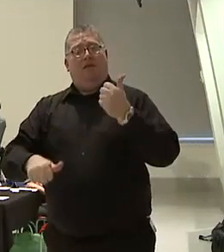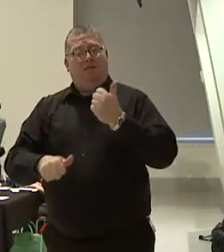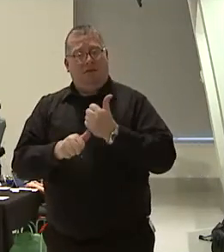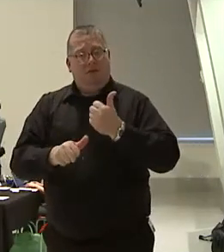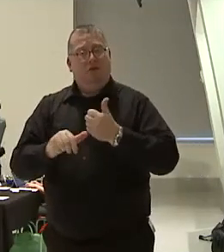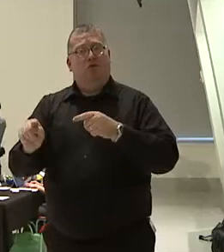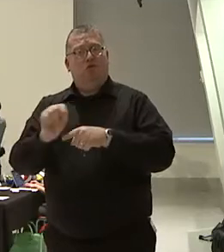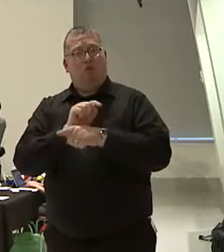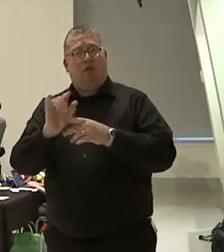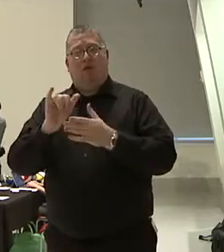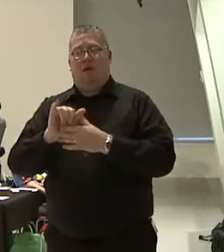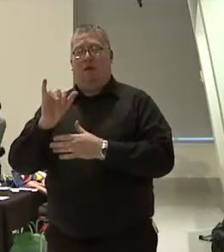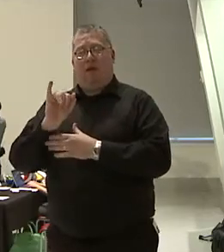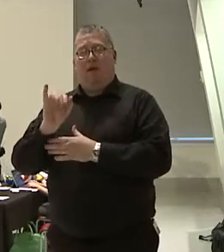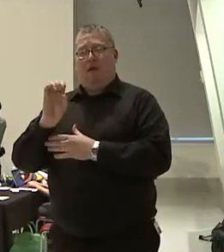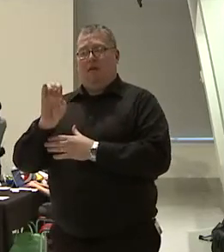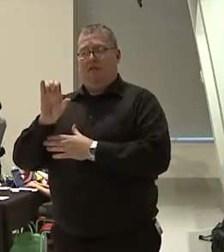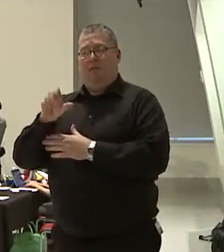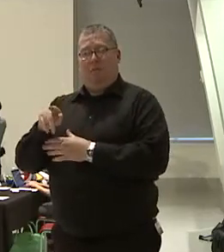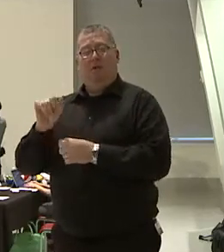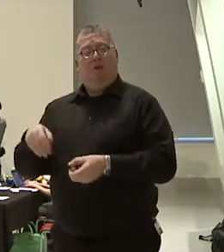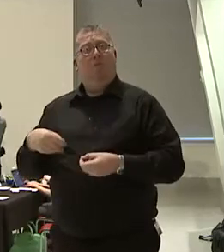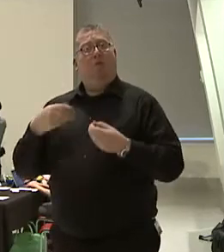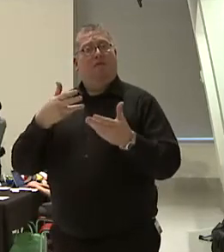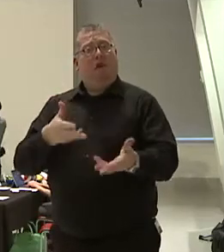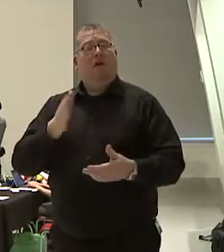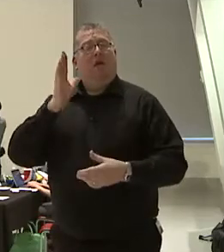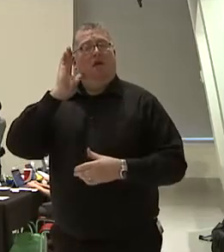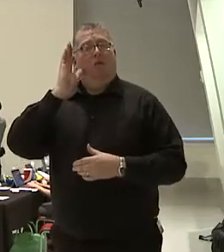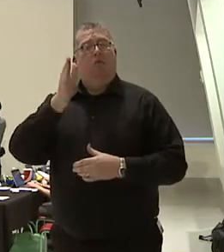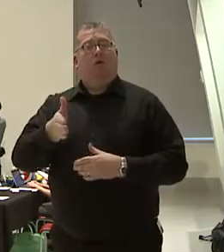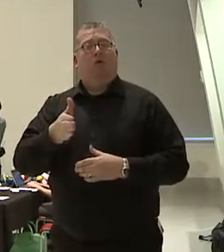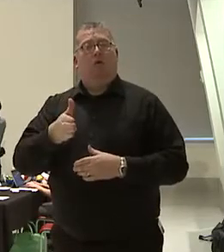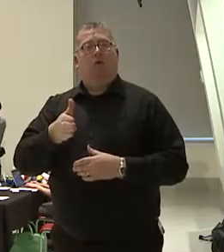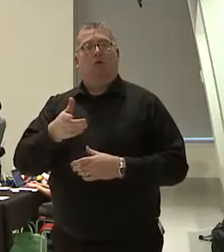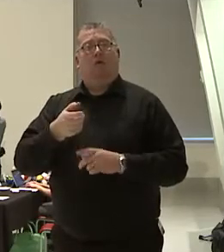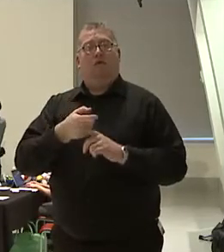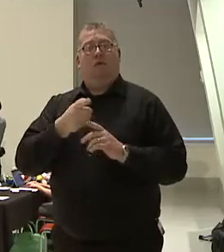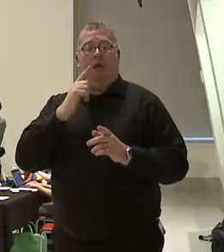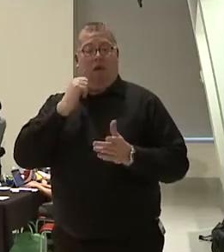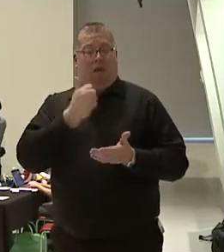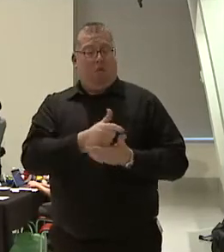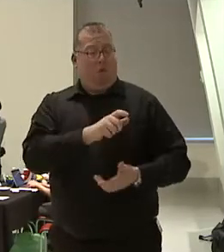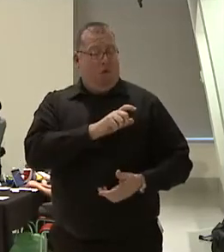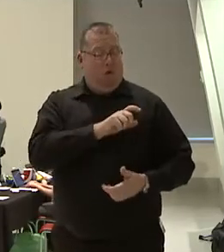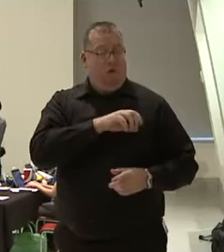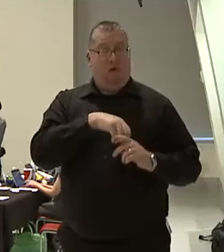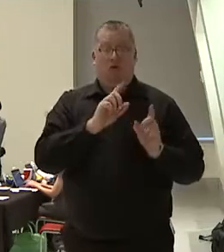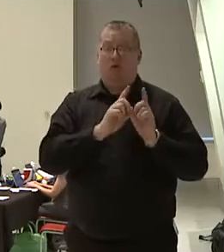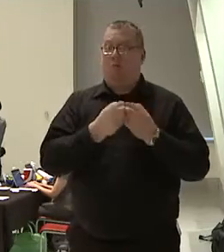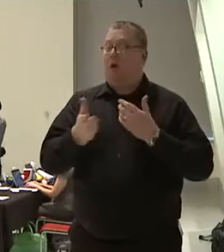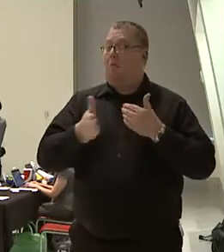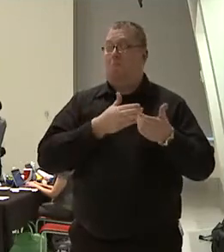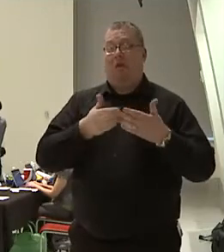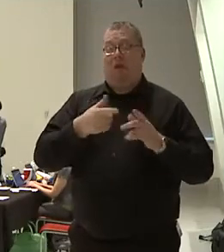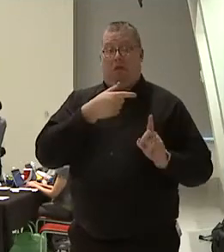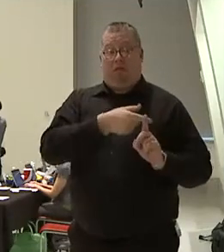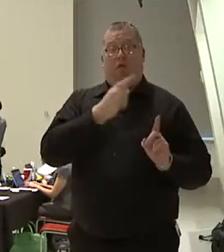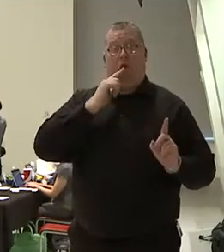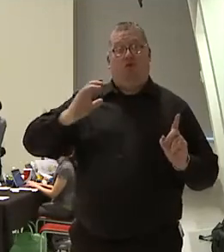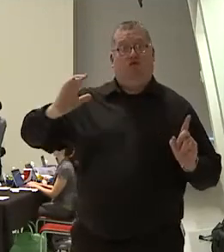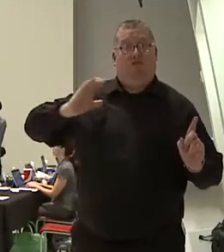that the IACP provides goes from, you know, an officer or a department where there's the chief,